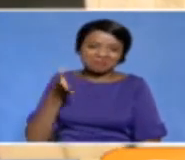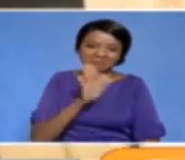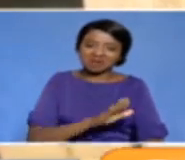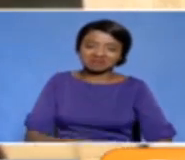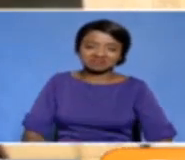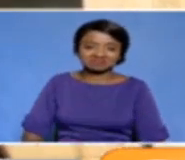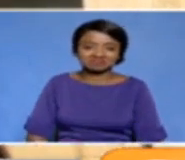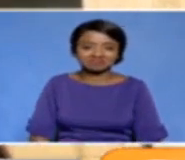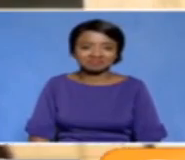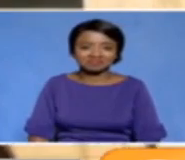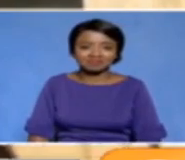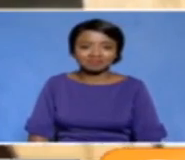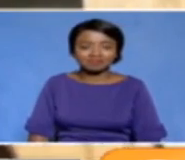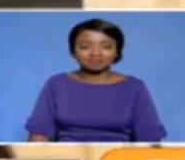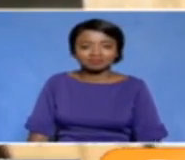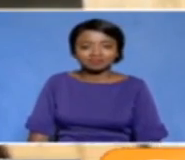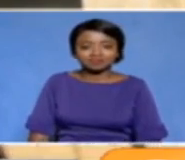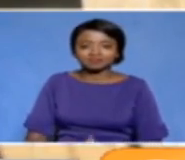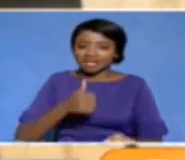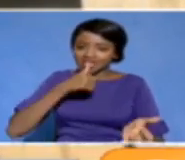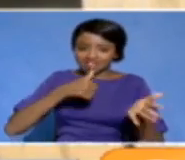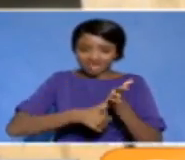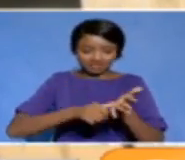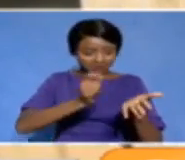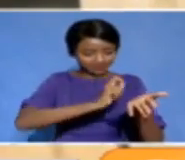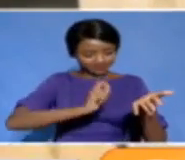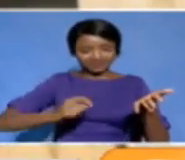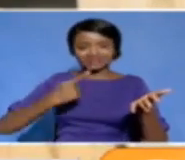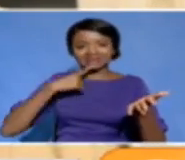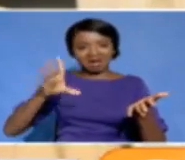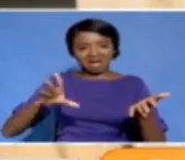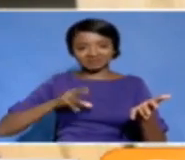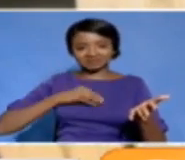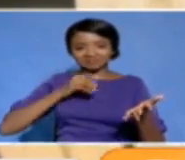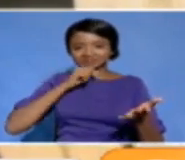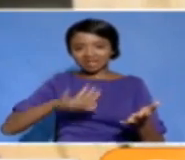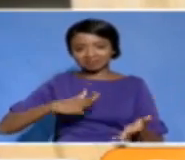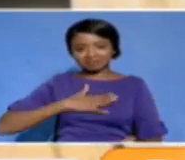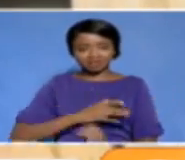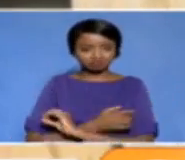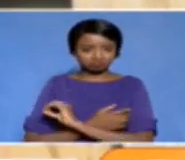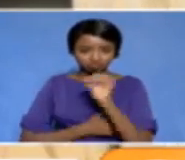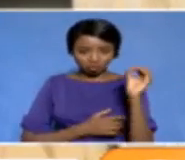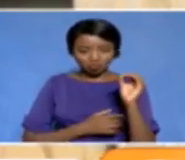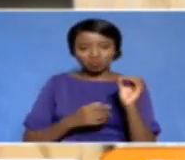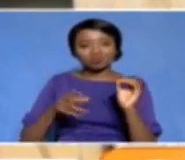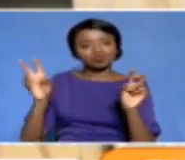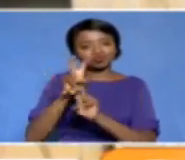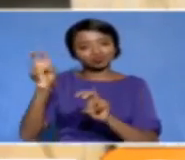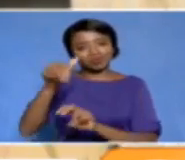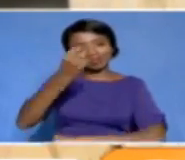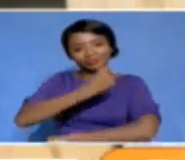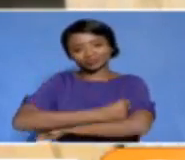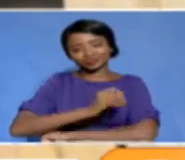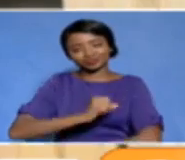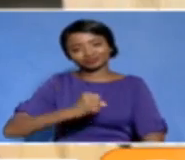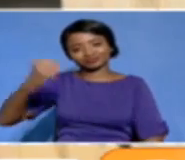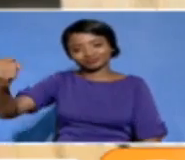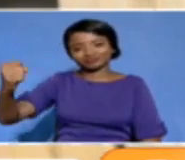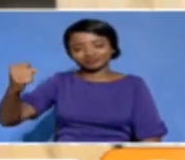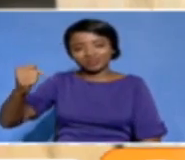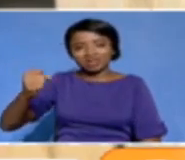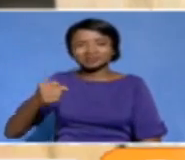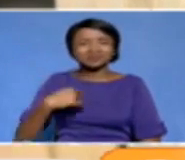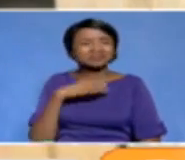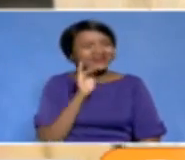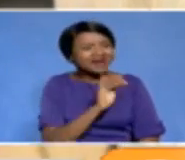I'm tuandikia barua akatuambia he is not admitting our son. Tukatafute mtoto wetu shule. Mimi nimemuuliza